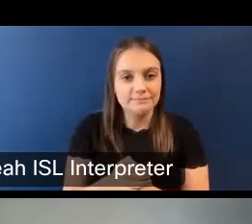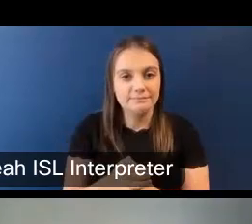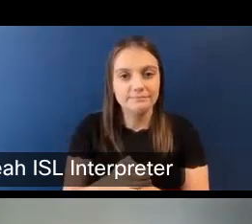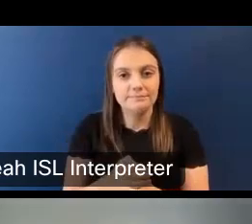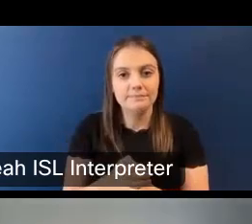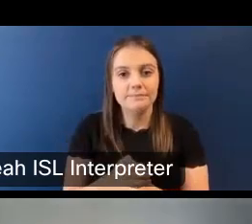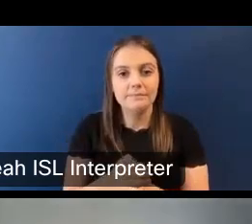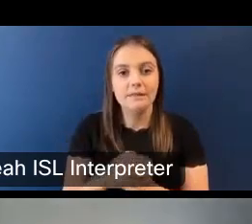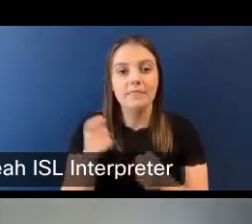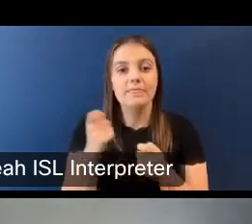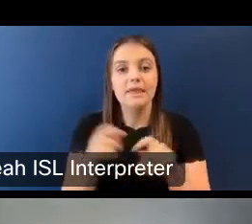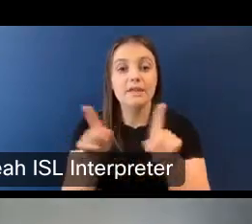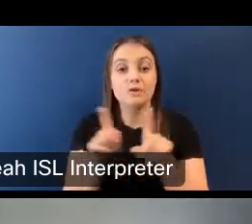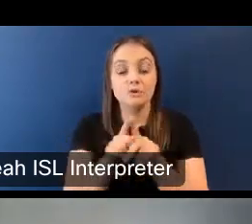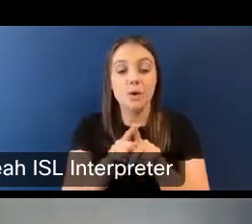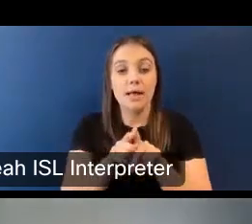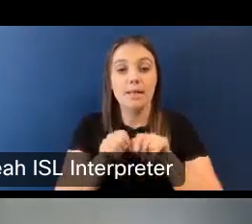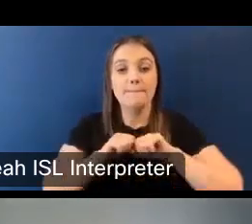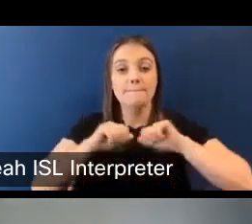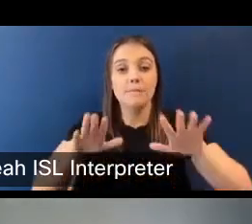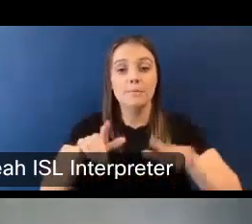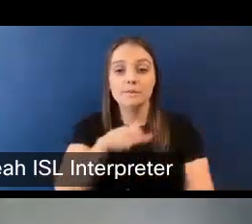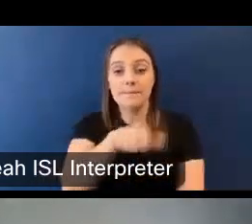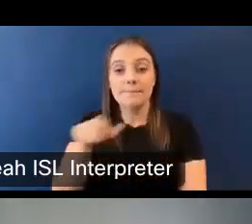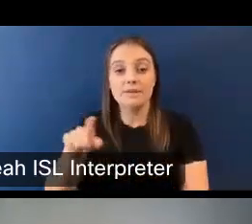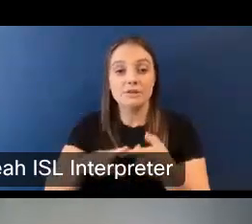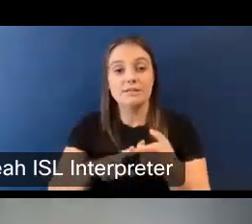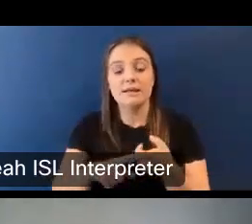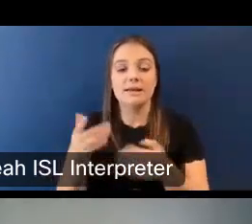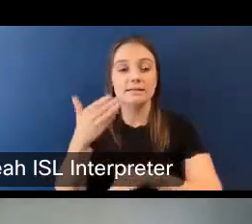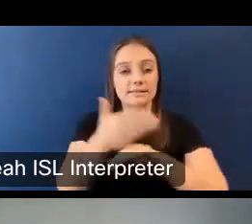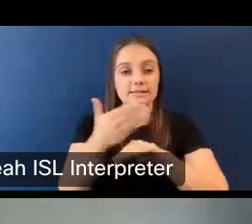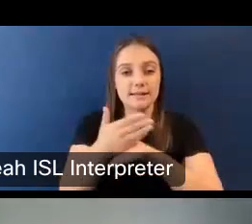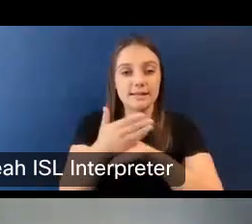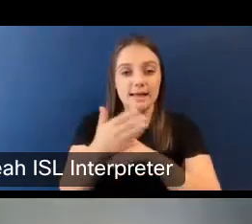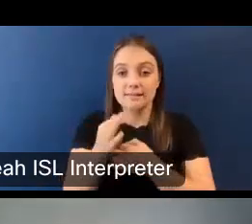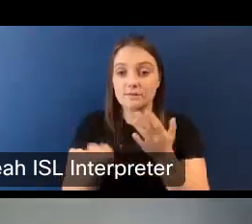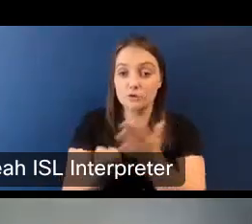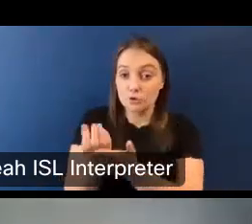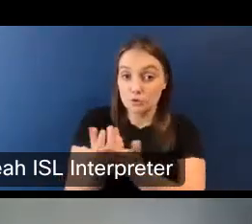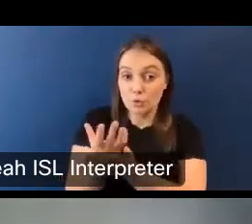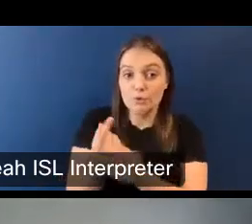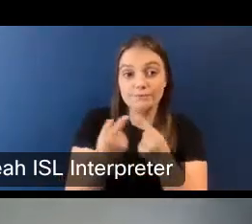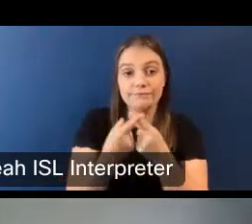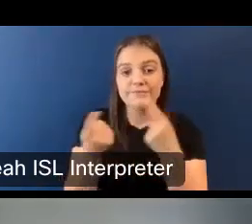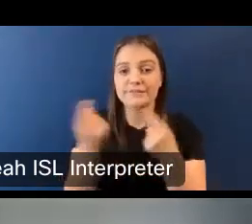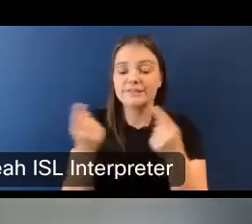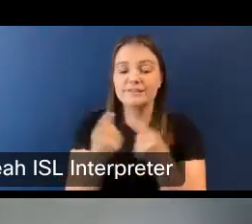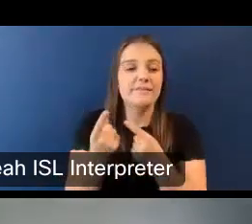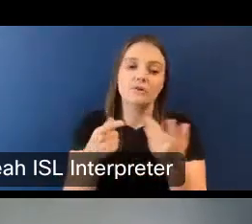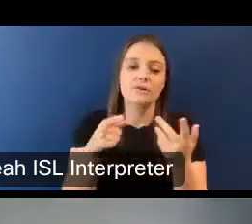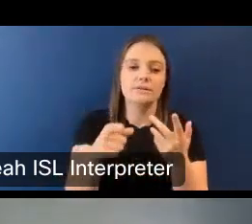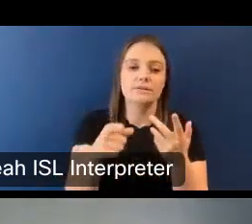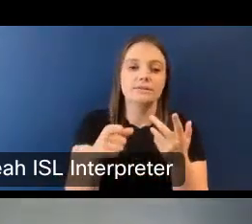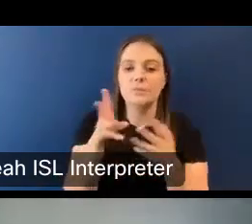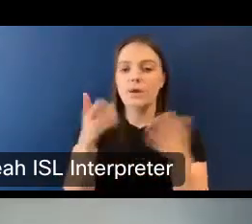And then we also publish patient and staff patient safety stories. So again, they can take a different format and something that we're very keen